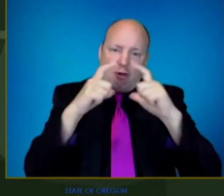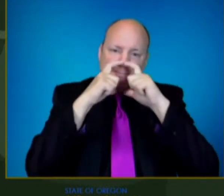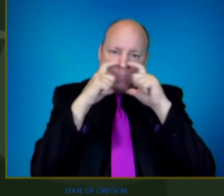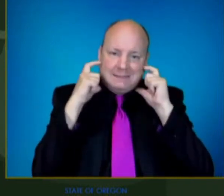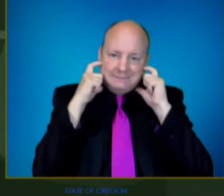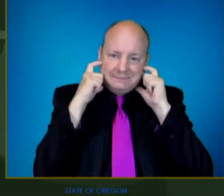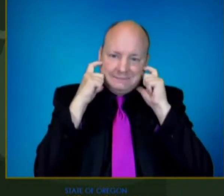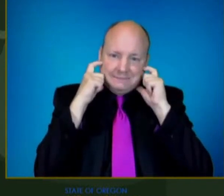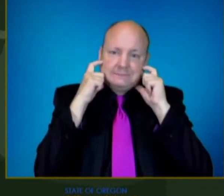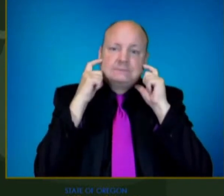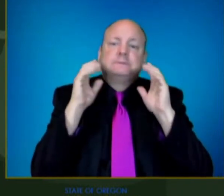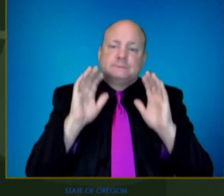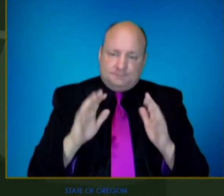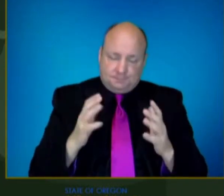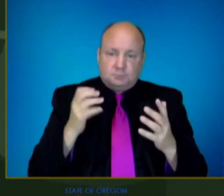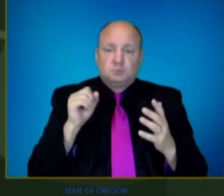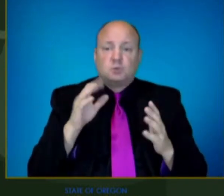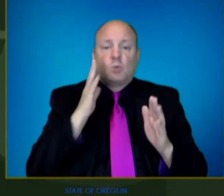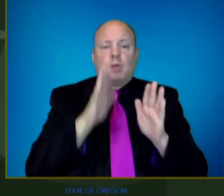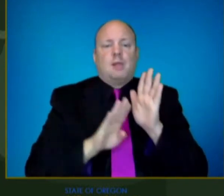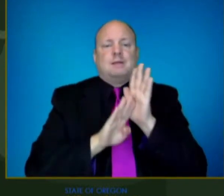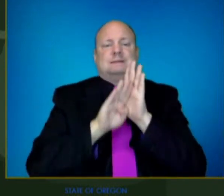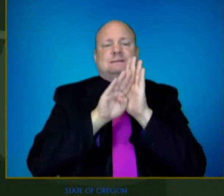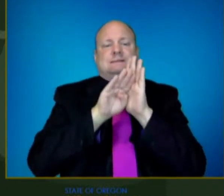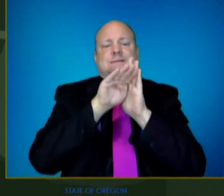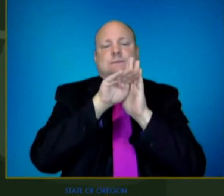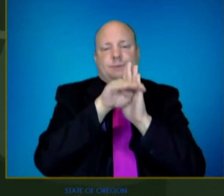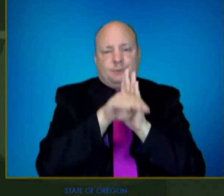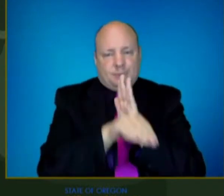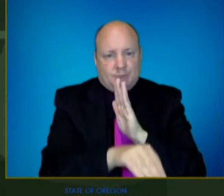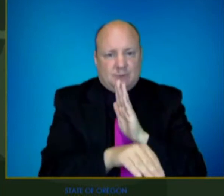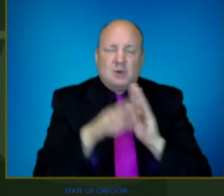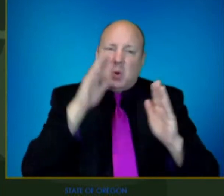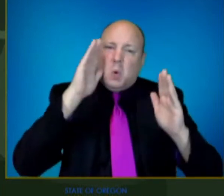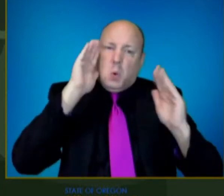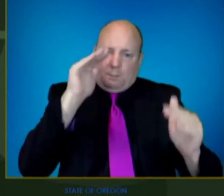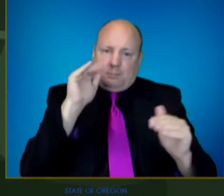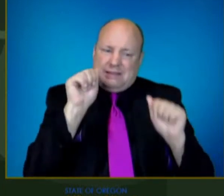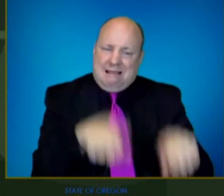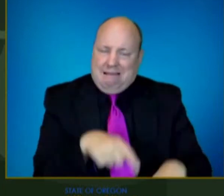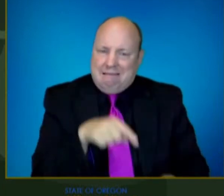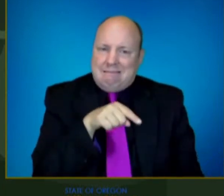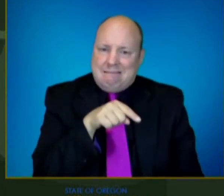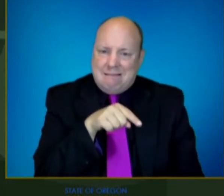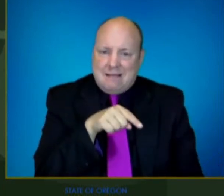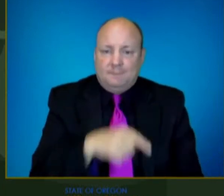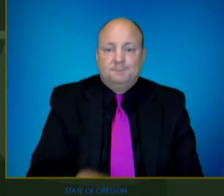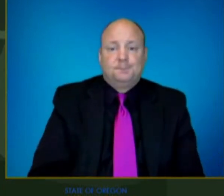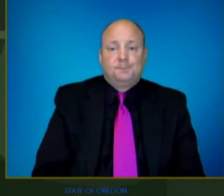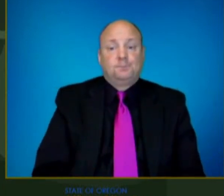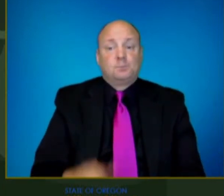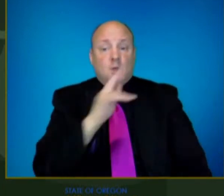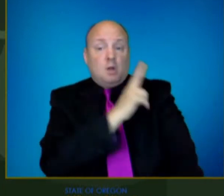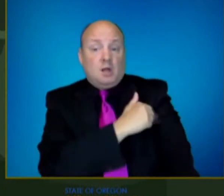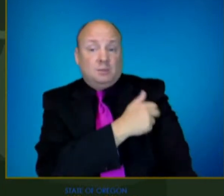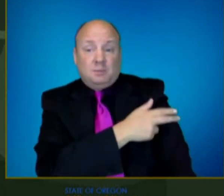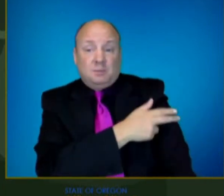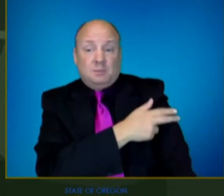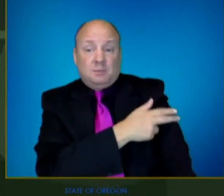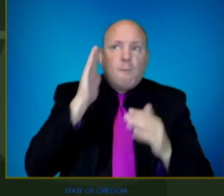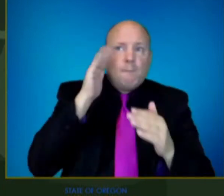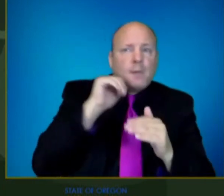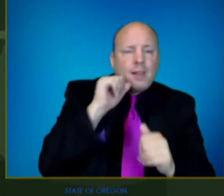our hospital capacity, thus ensuring we all have access to the quality care we deserve. I